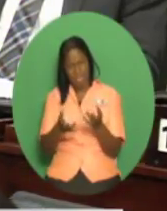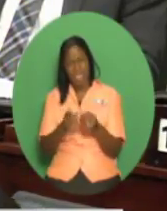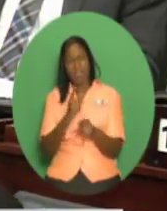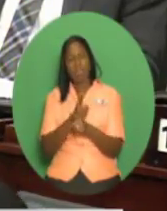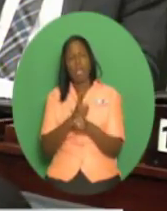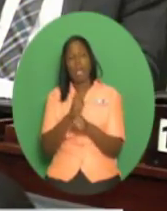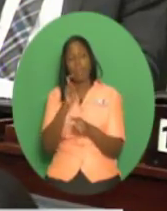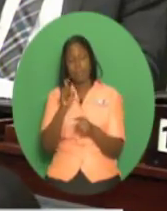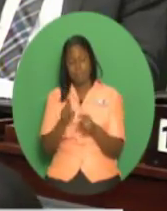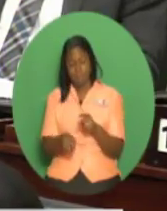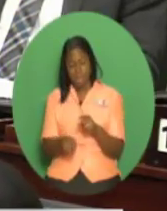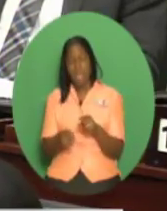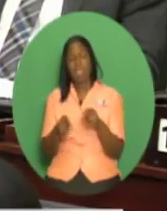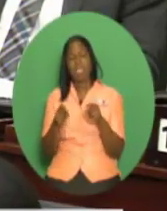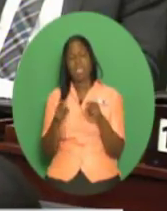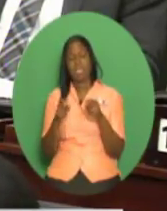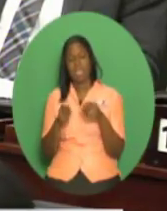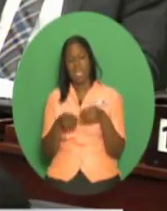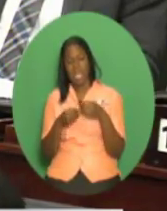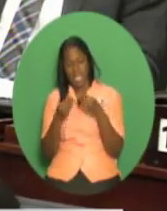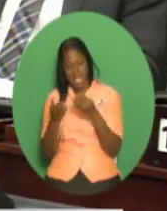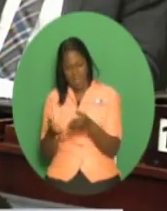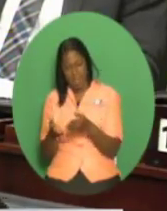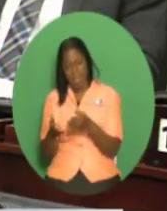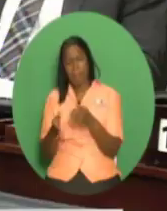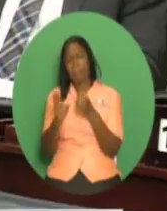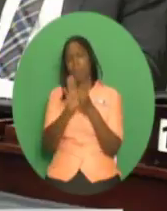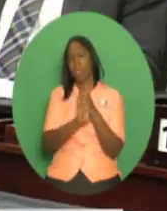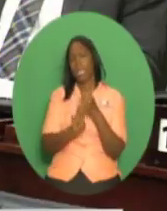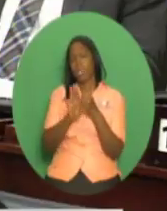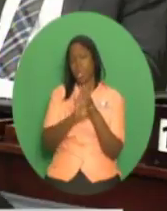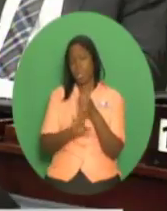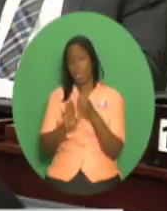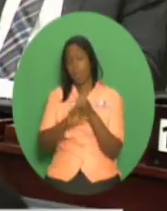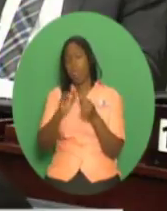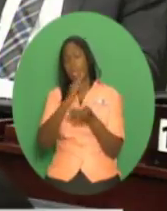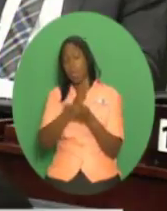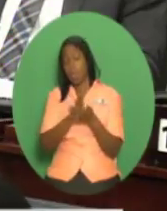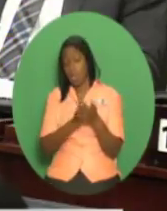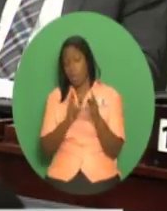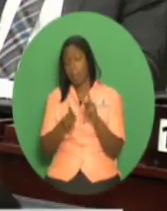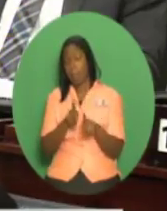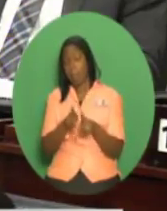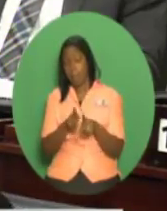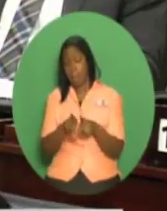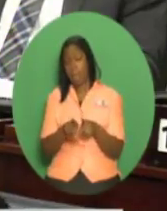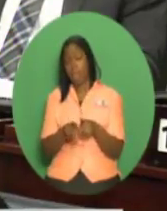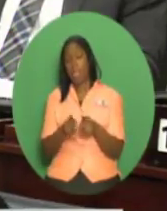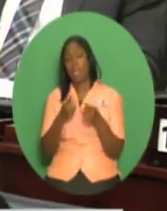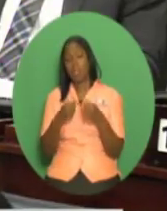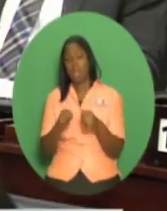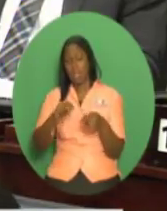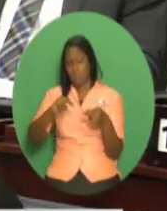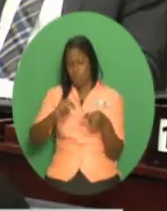the contractors receive the adequate protection when they go out to do the jobs.